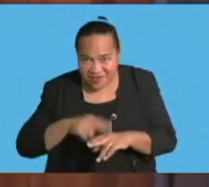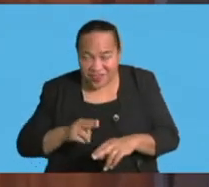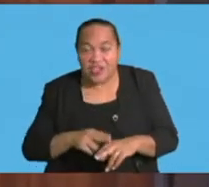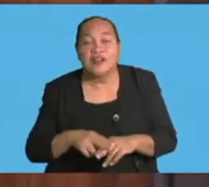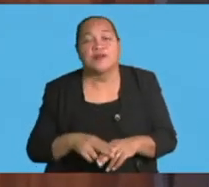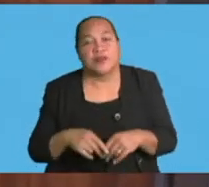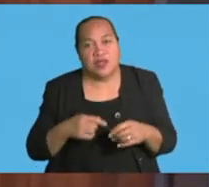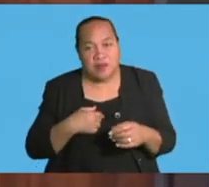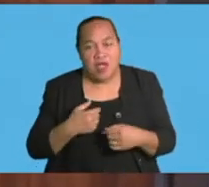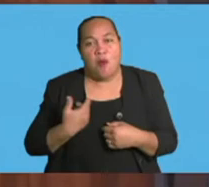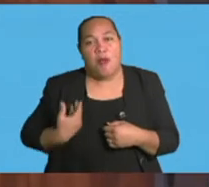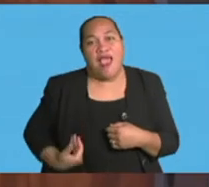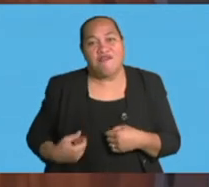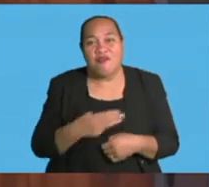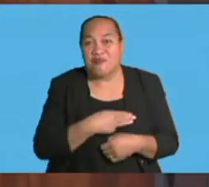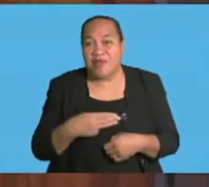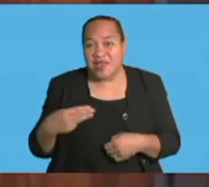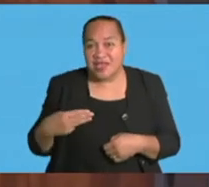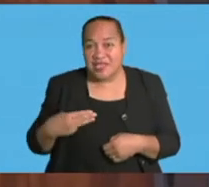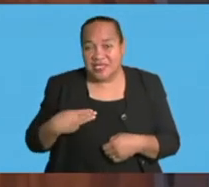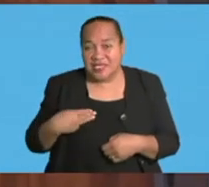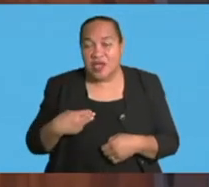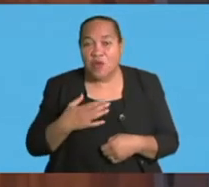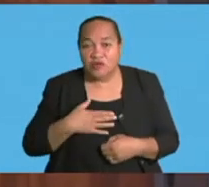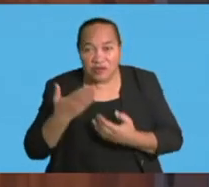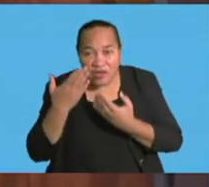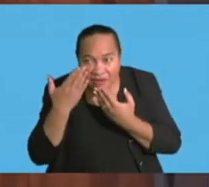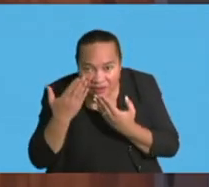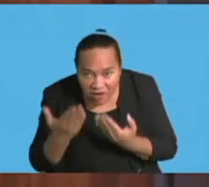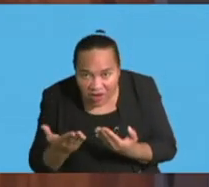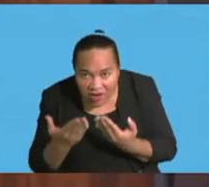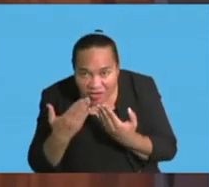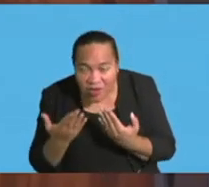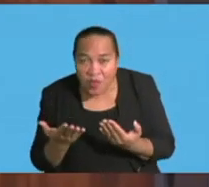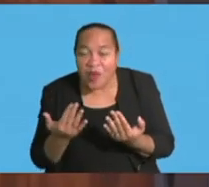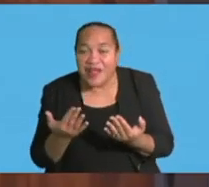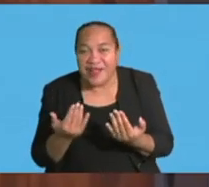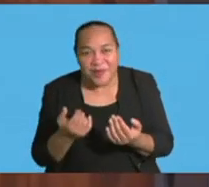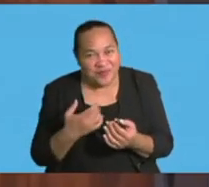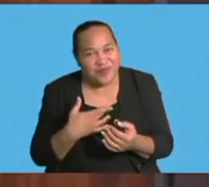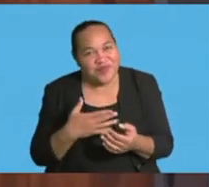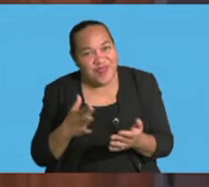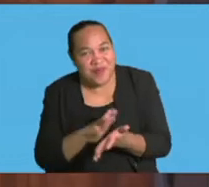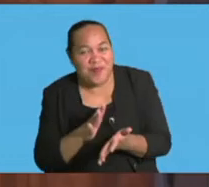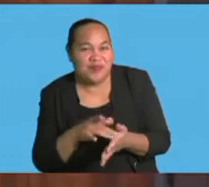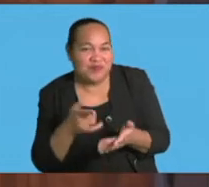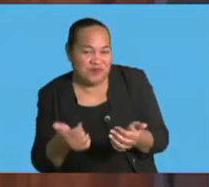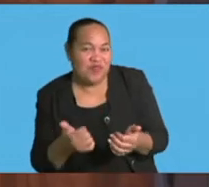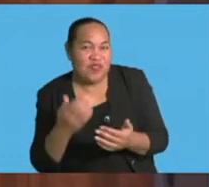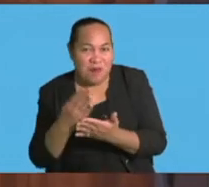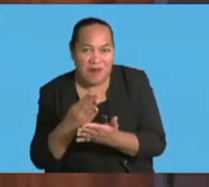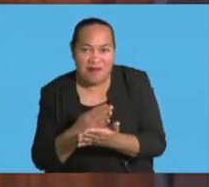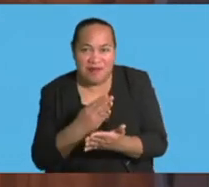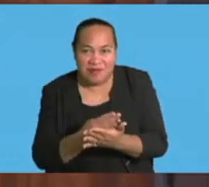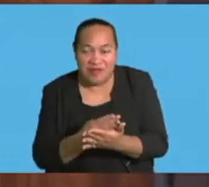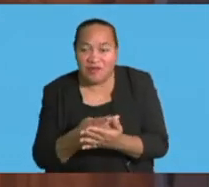on behalf of the Ministry, most proudly acknowledge and welcome the following announcements made by the Honourable Minister of Economy, which